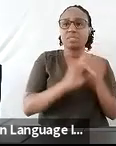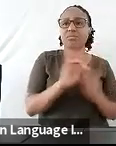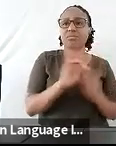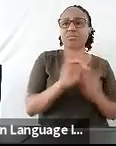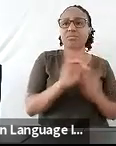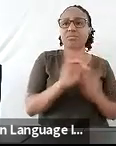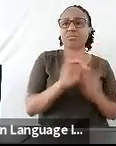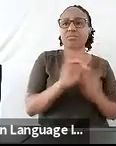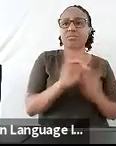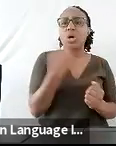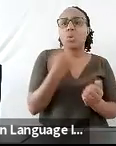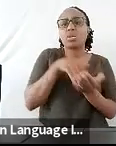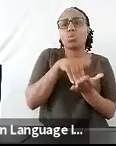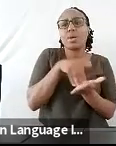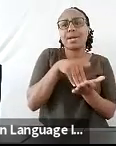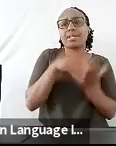empire in the world.